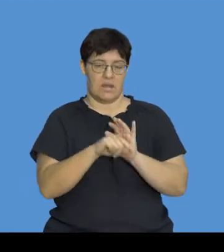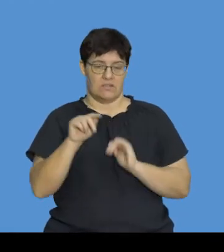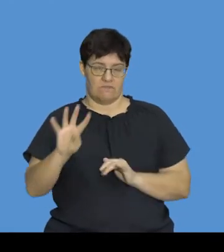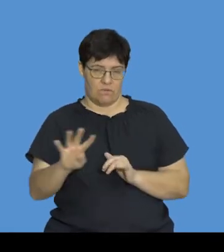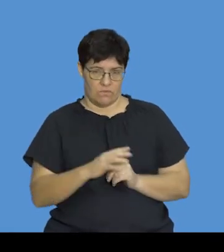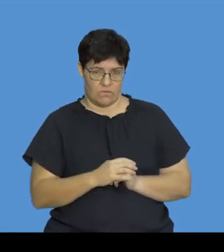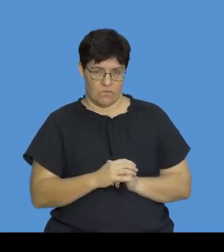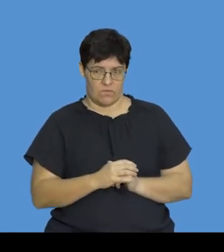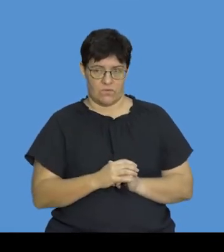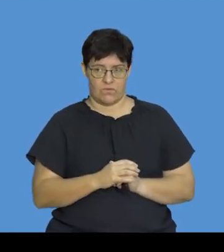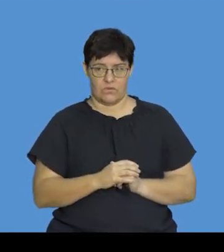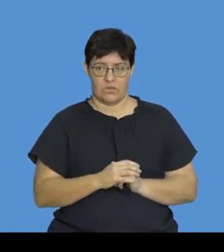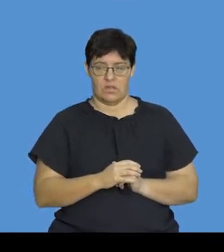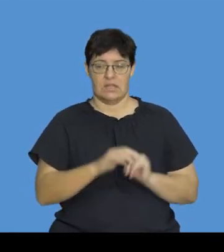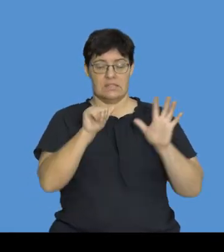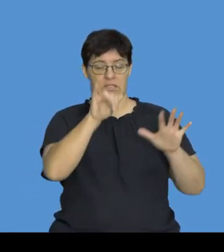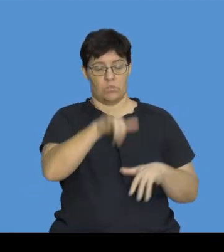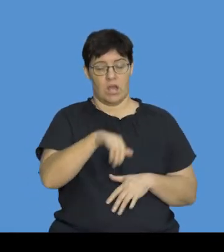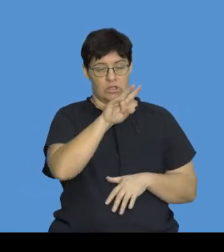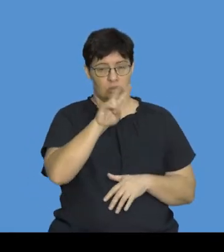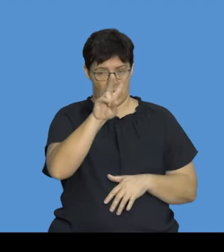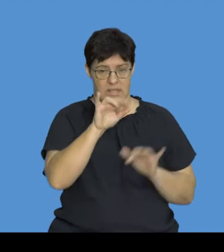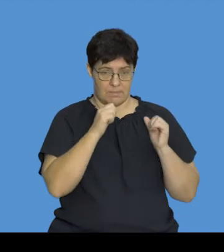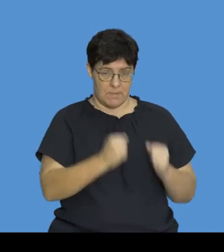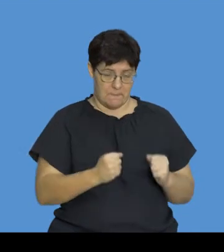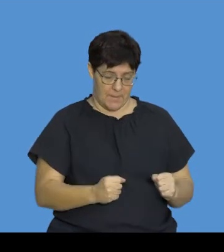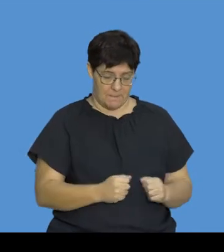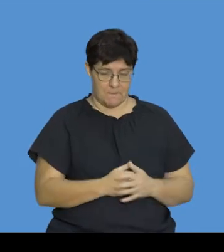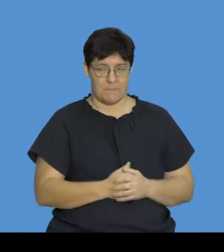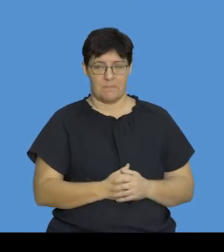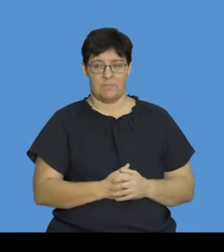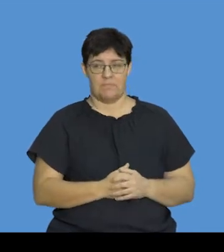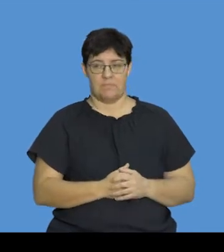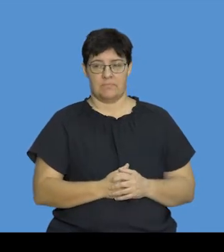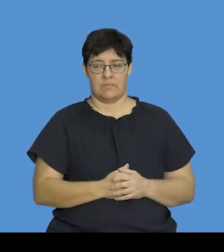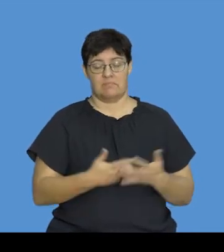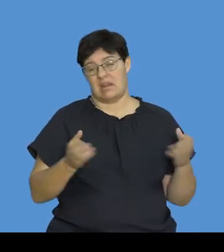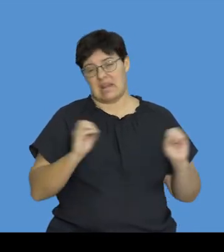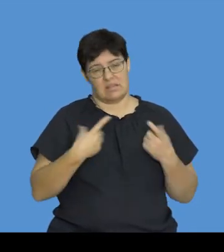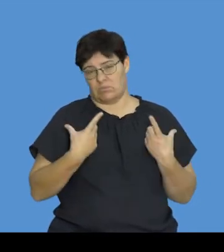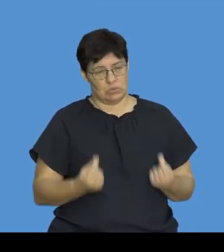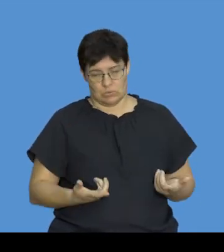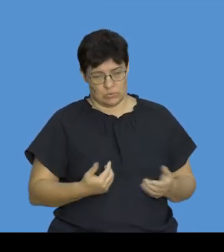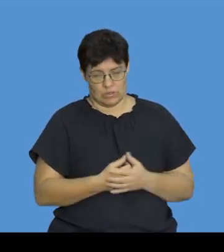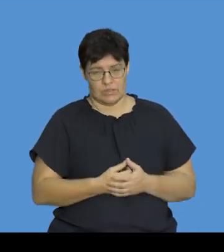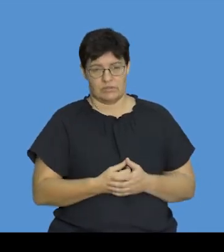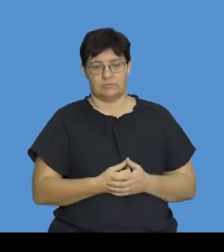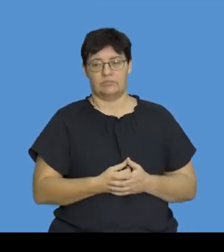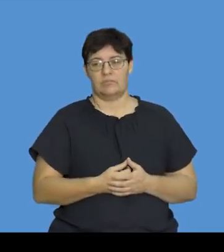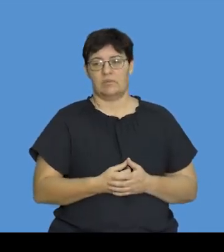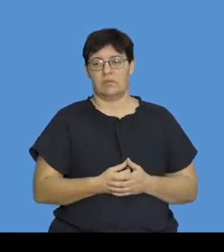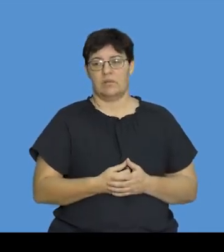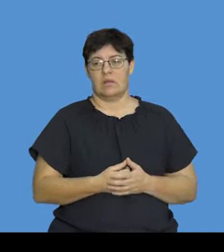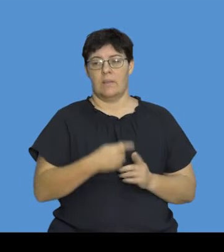minus 4. And then 6y squared will remain as 6y squared. There's really nothing I can do to it.